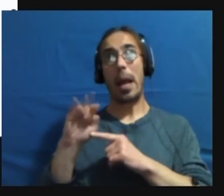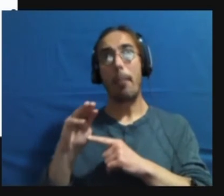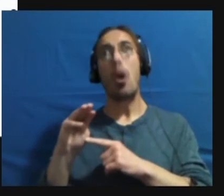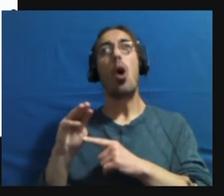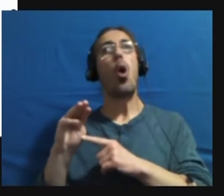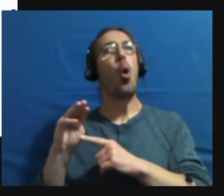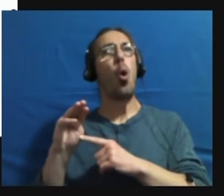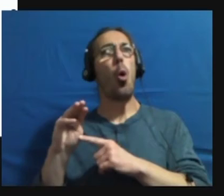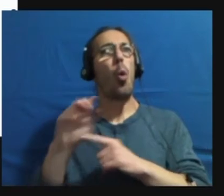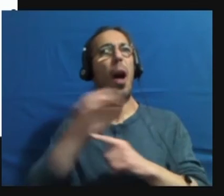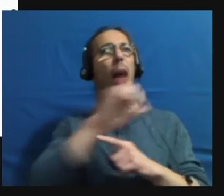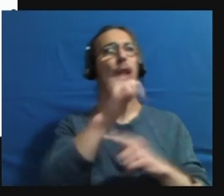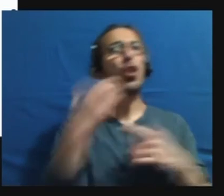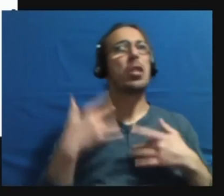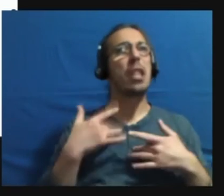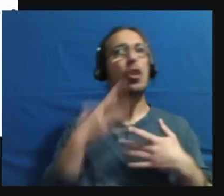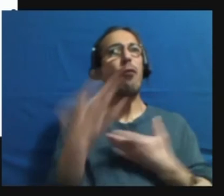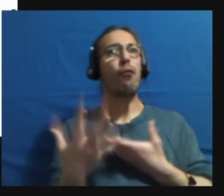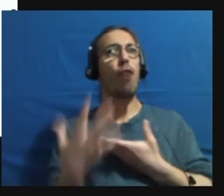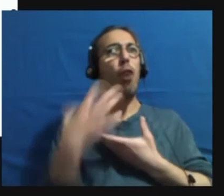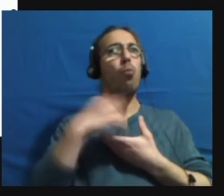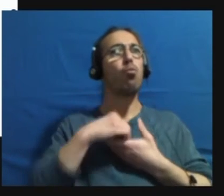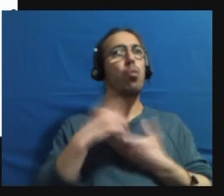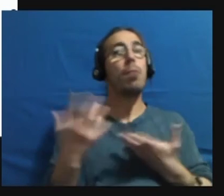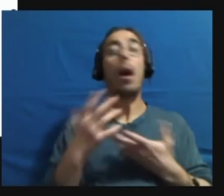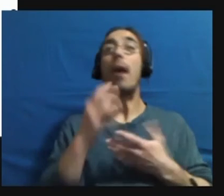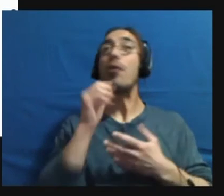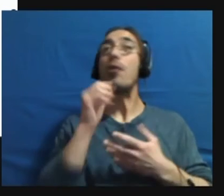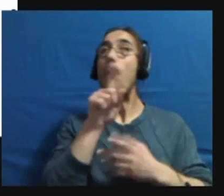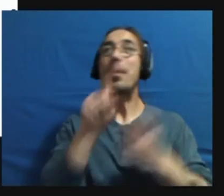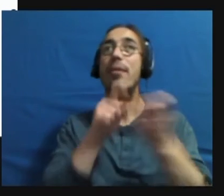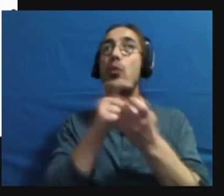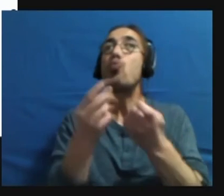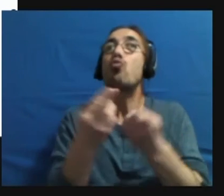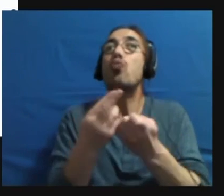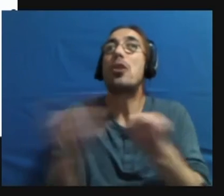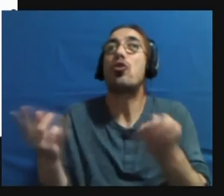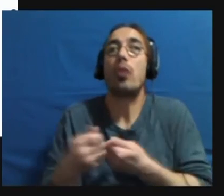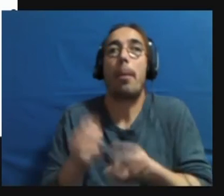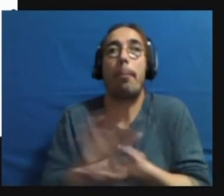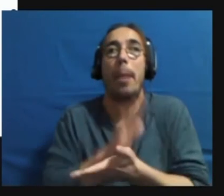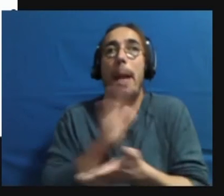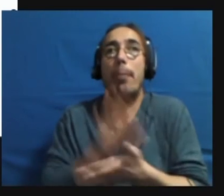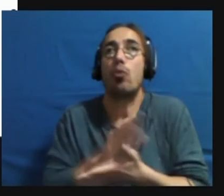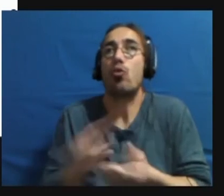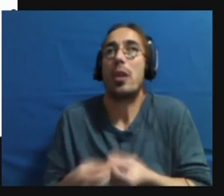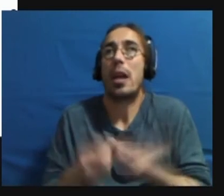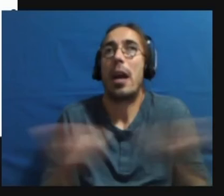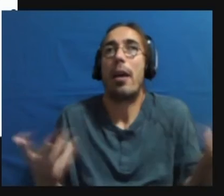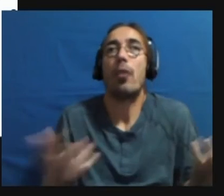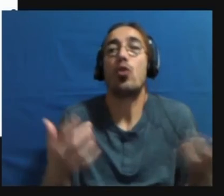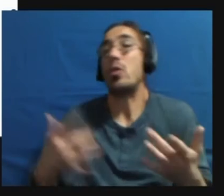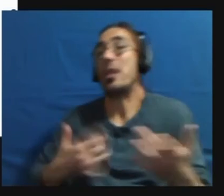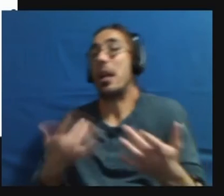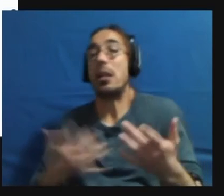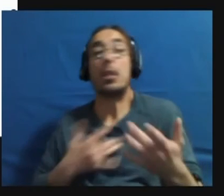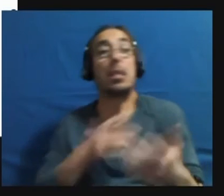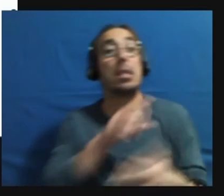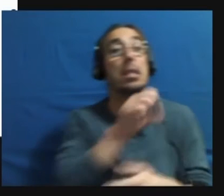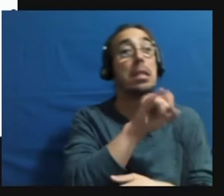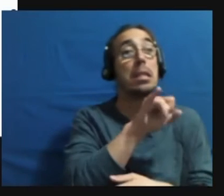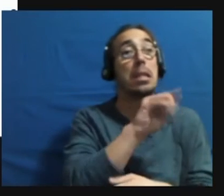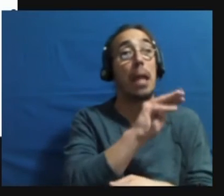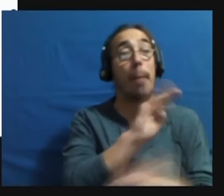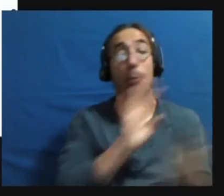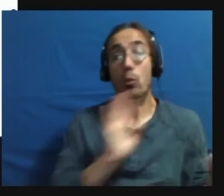I don't have any specific resources to hand out that connect stems to senses. I would say connect